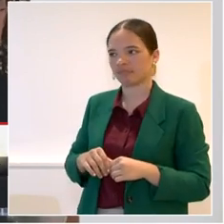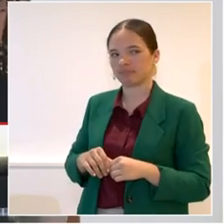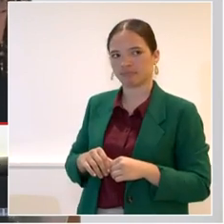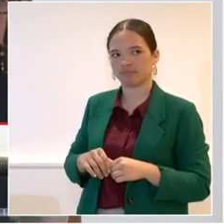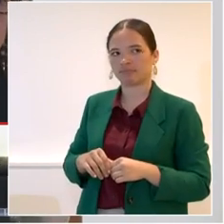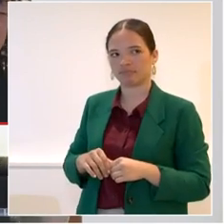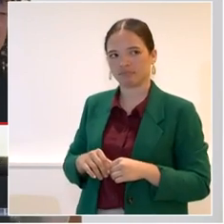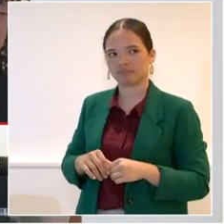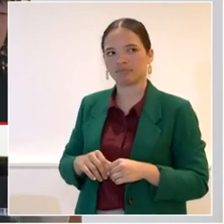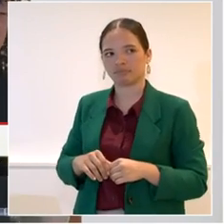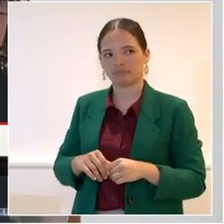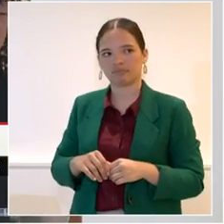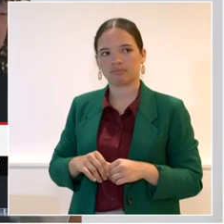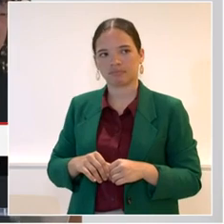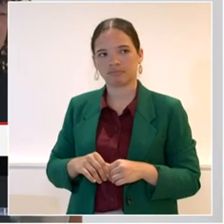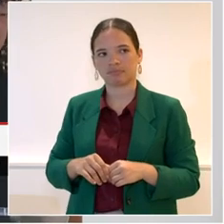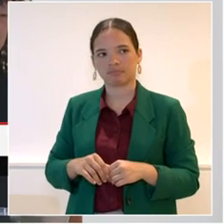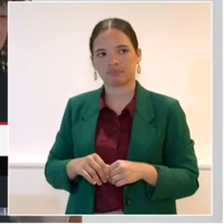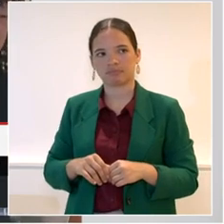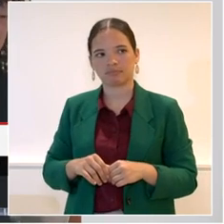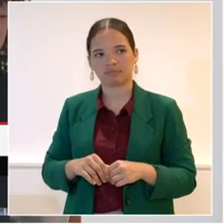Yes, Sam. Mayor,